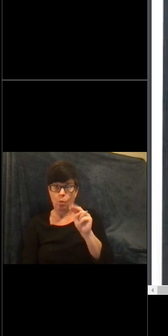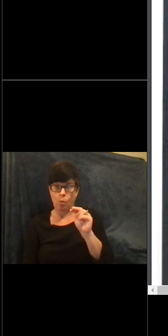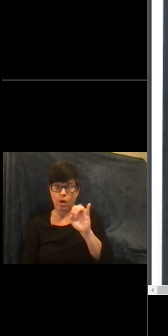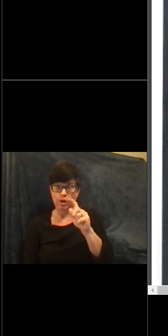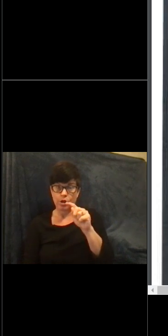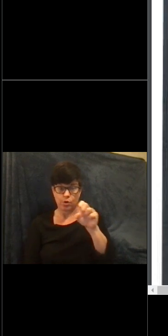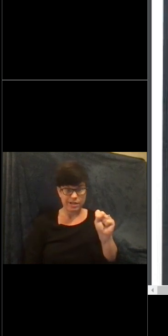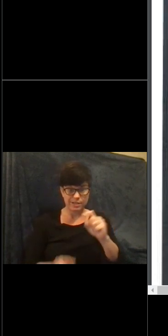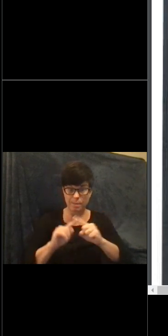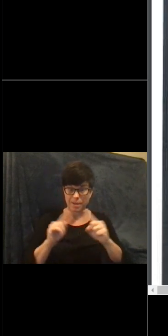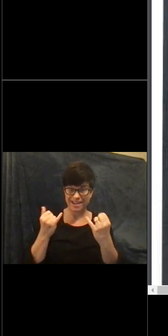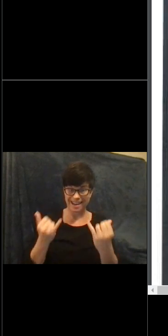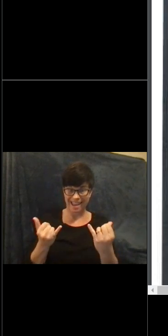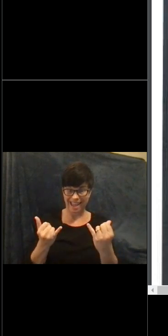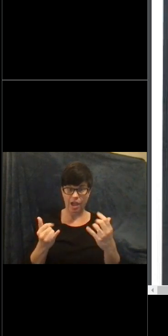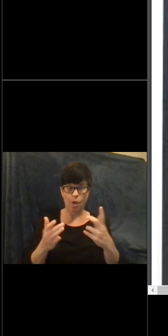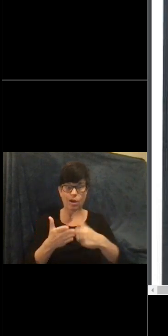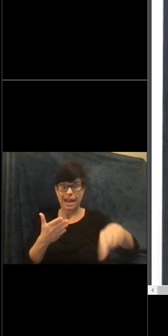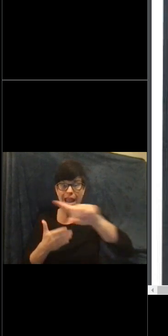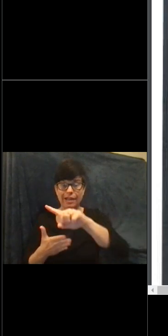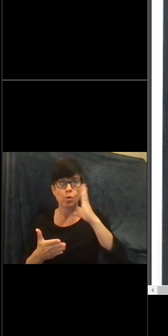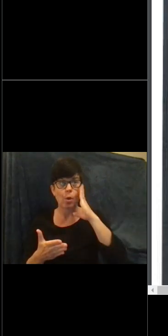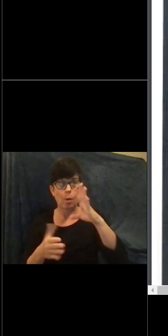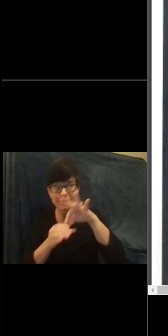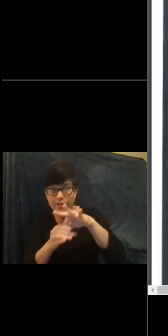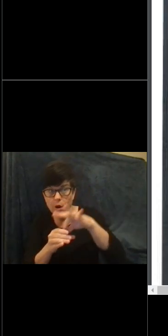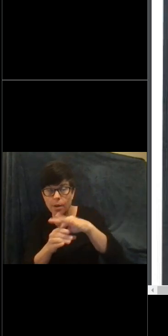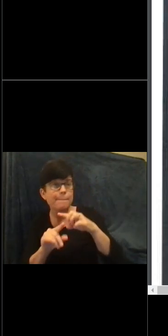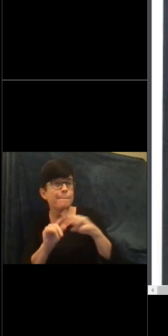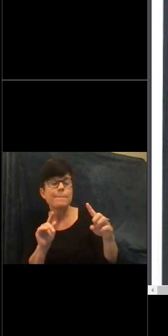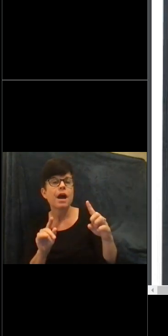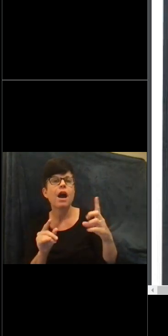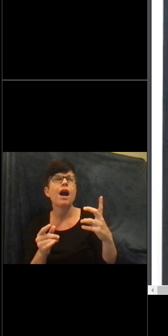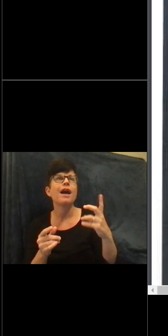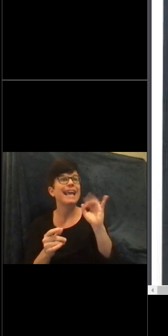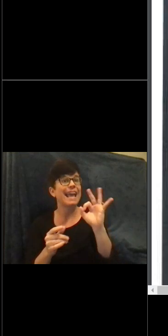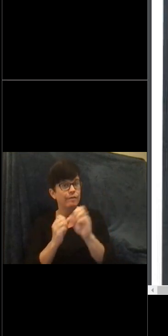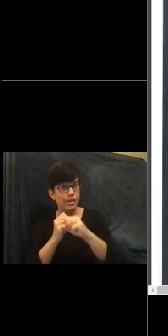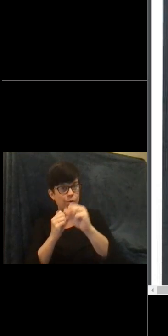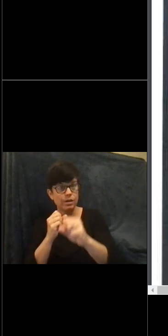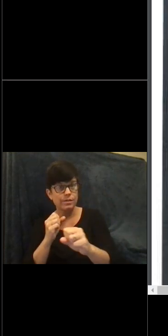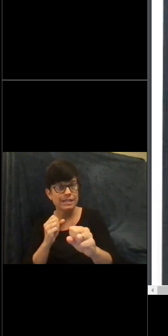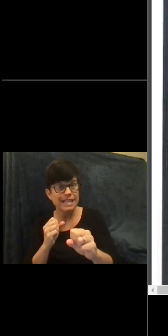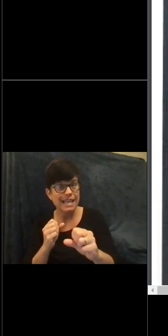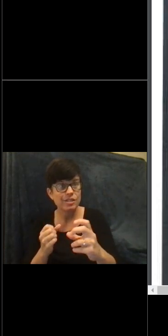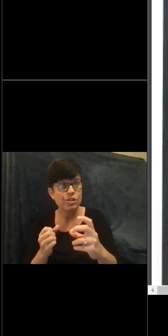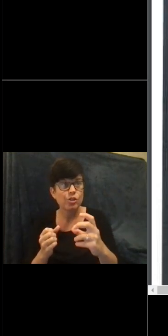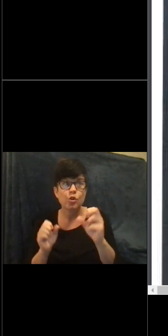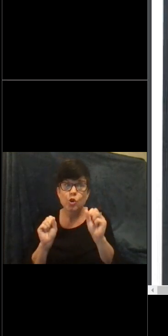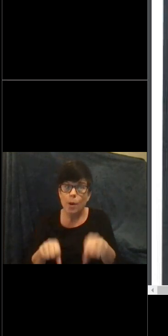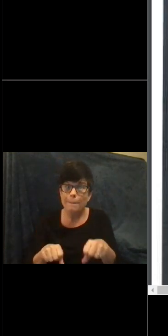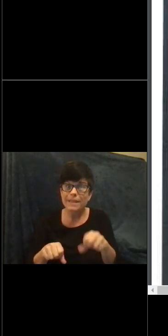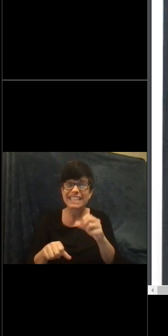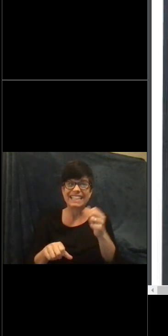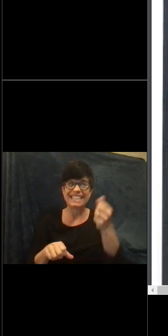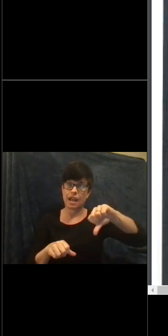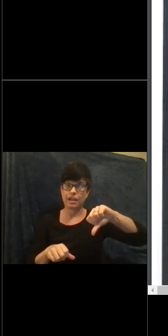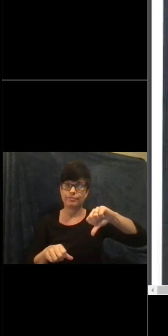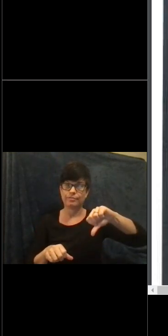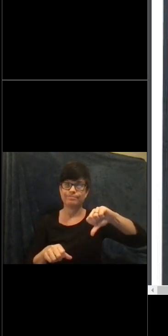next week, but could not be if there was an extension not granted. So that